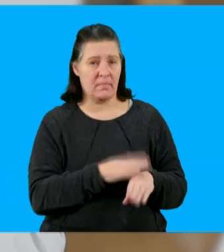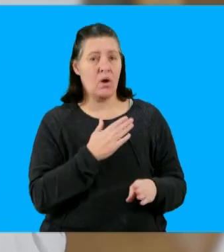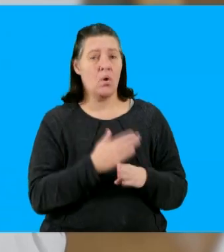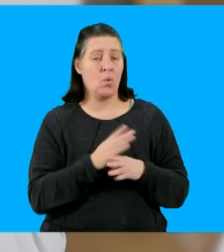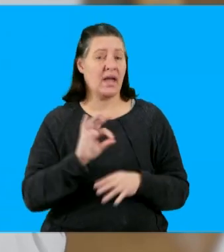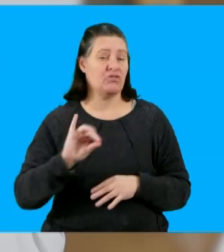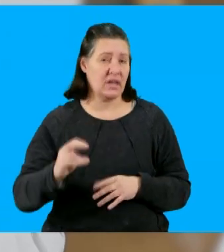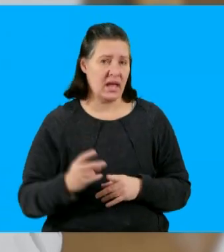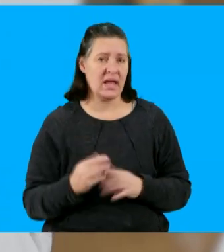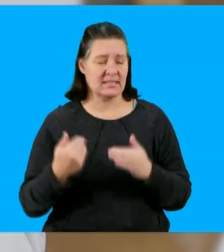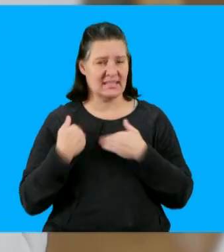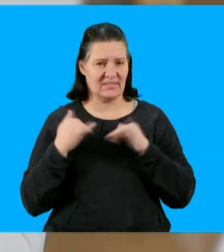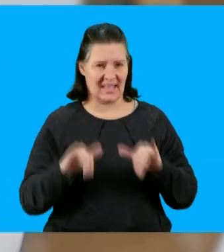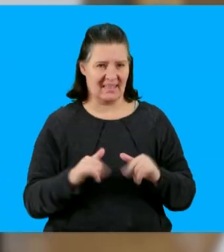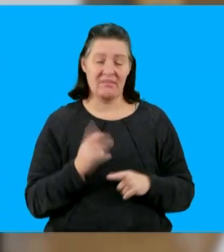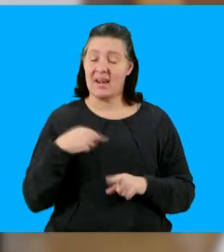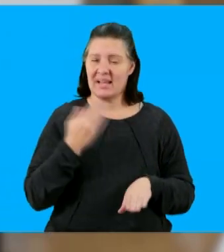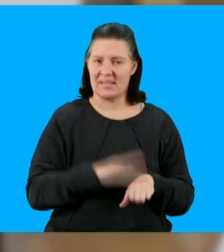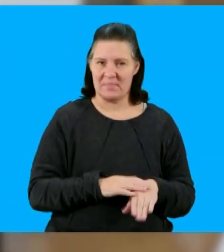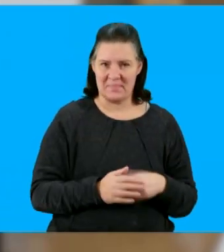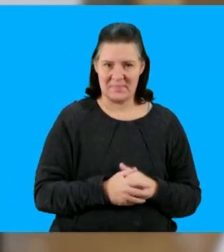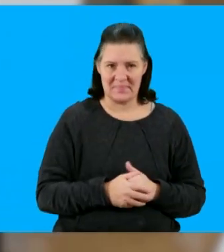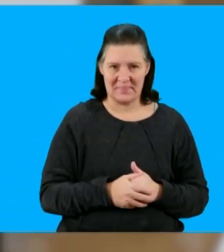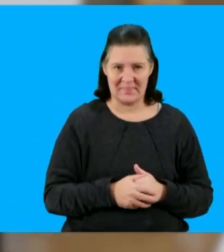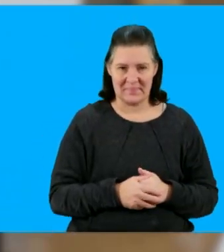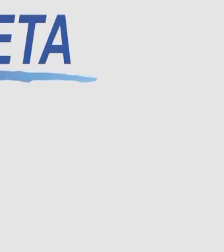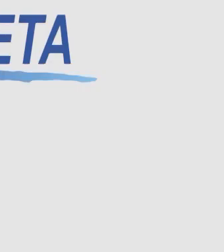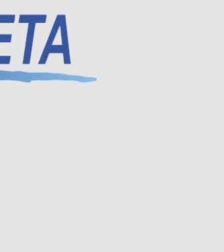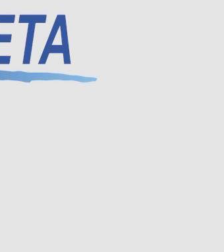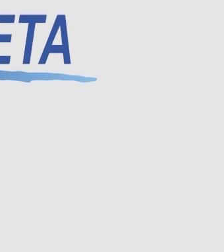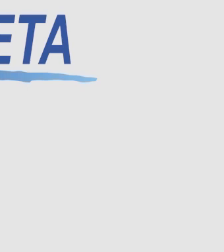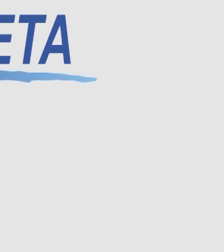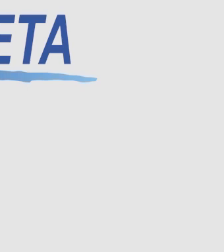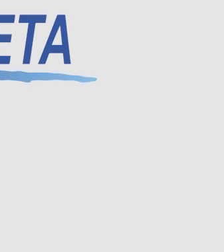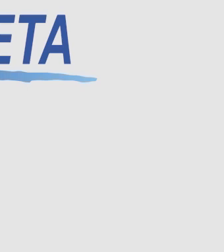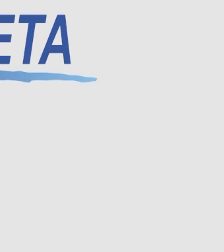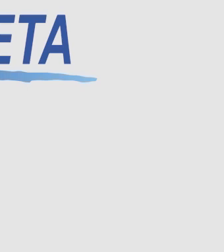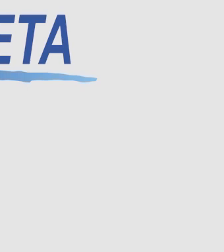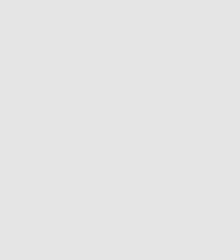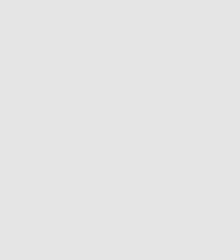time. Please work every day and stay safe. Until next time.